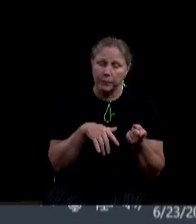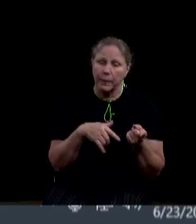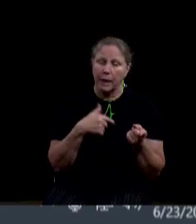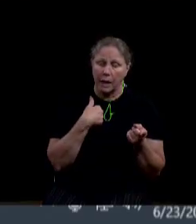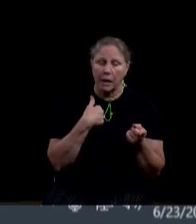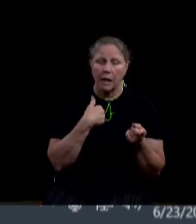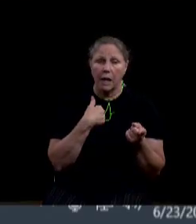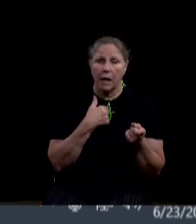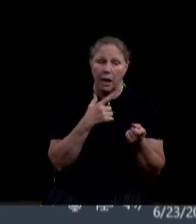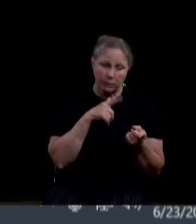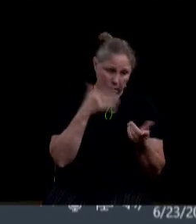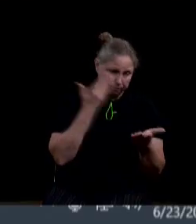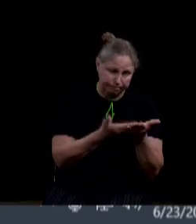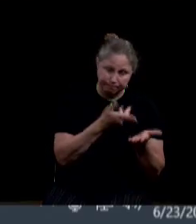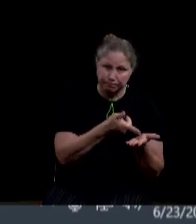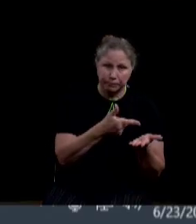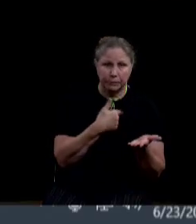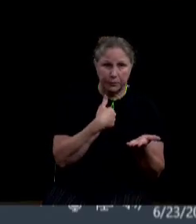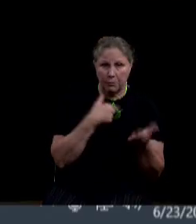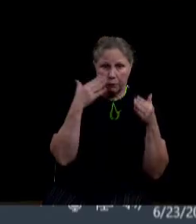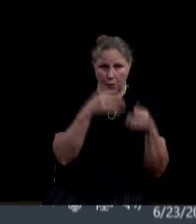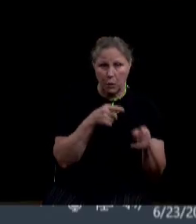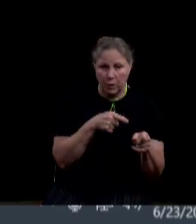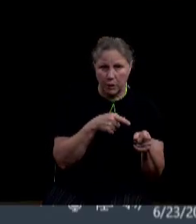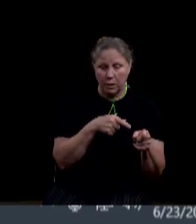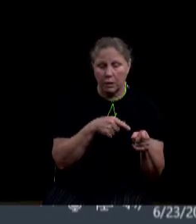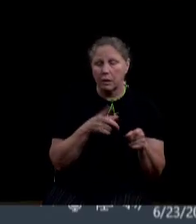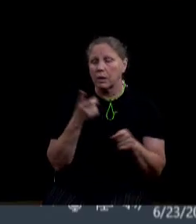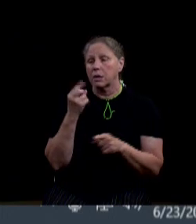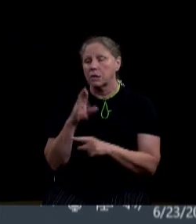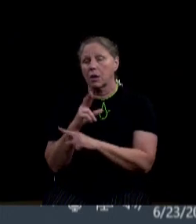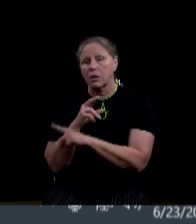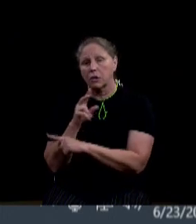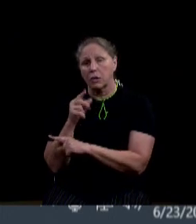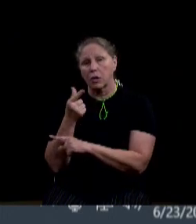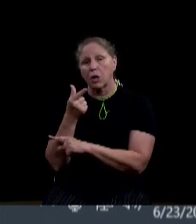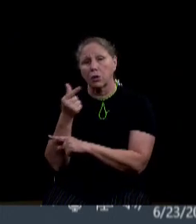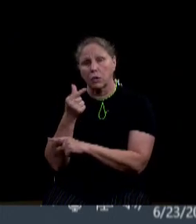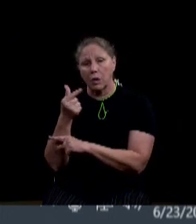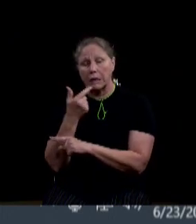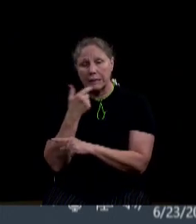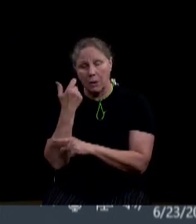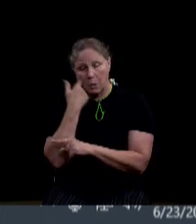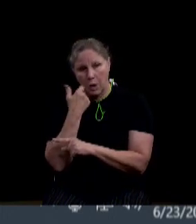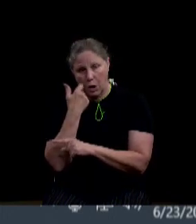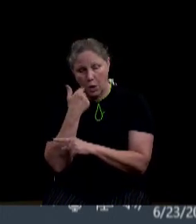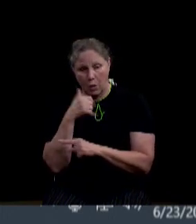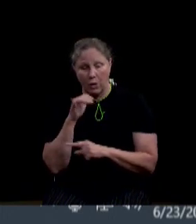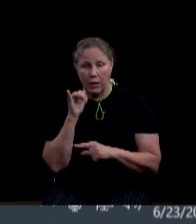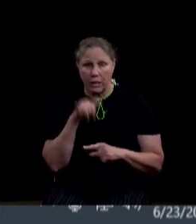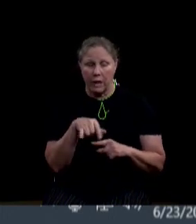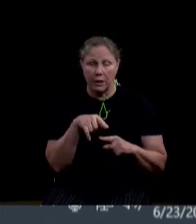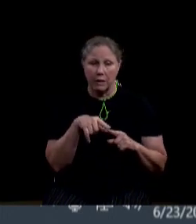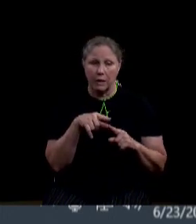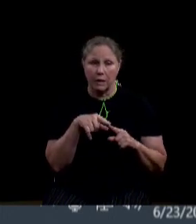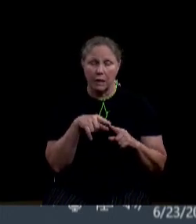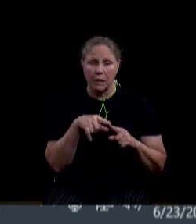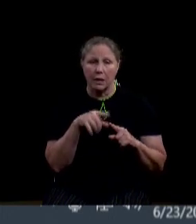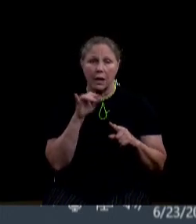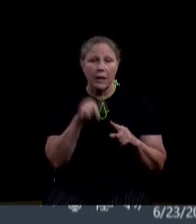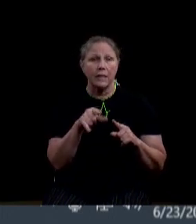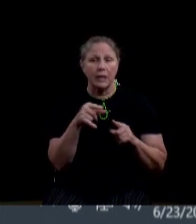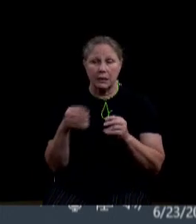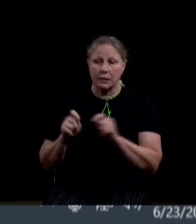as Dr. Gray said, on this particular slide, which is so compelling to me, because back in